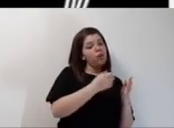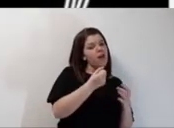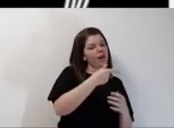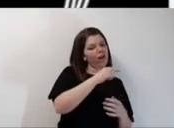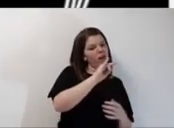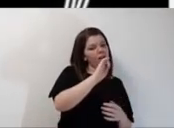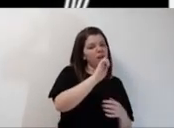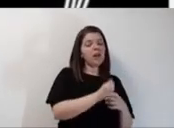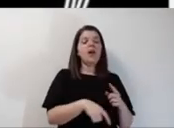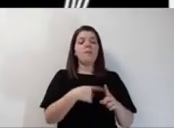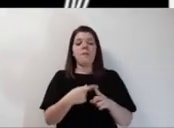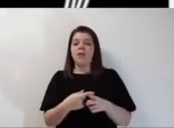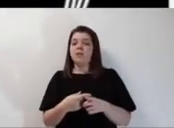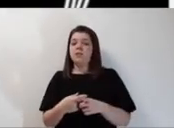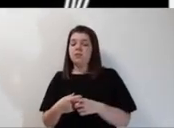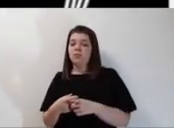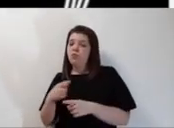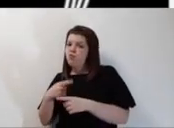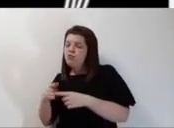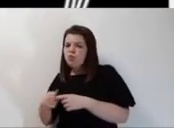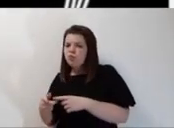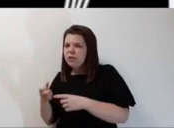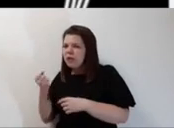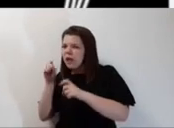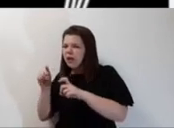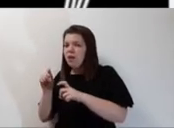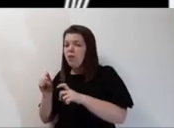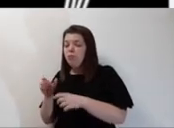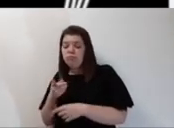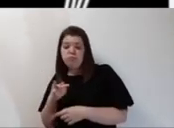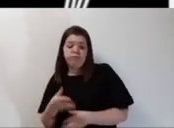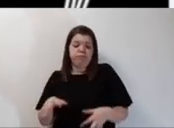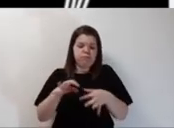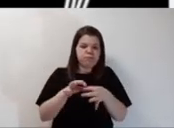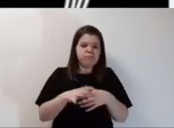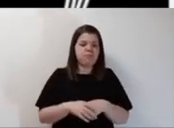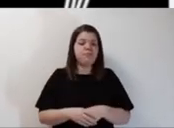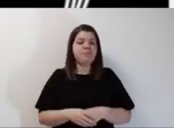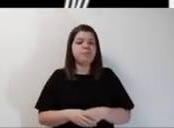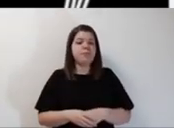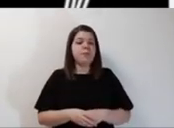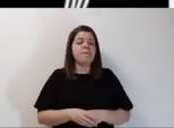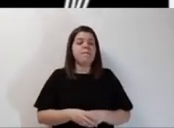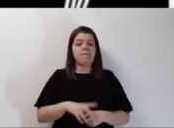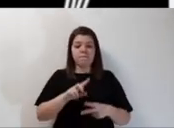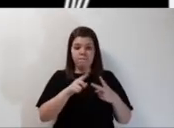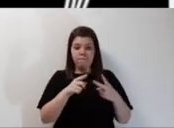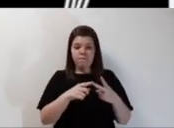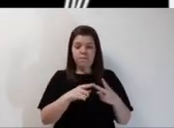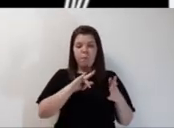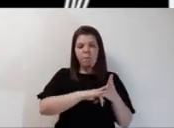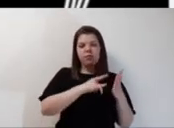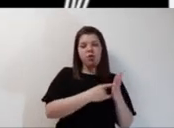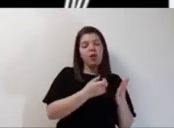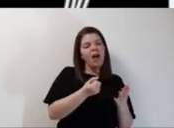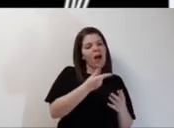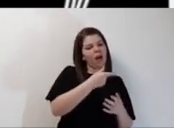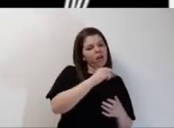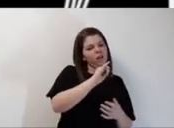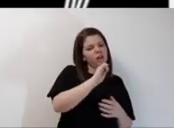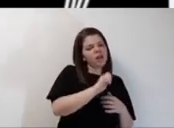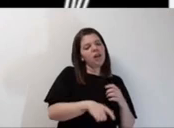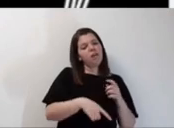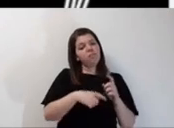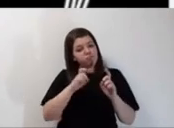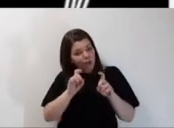we will talk about Agile methodologies and frameworks involved in Agiledu. Second, we will take a look into Agile